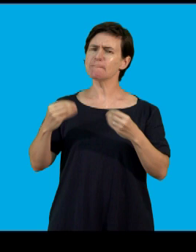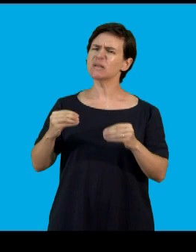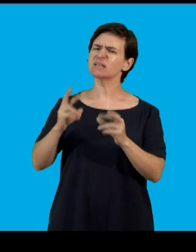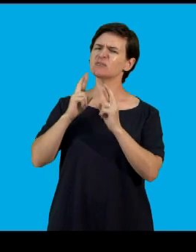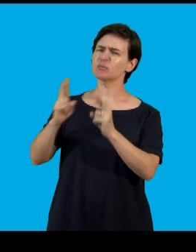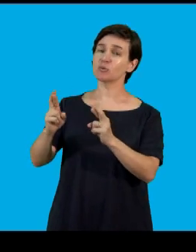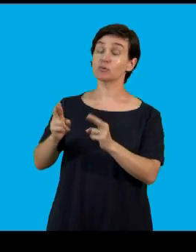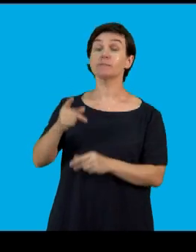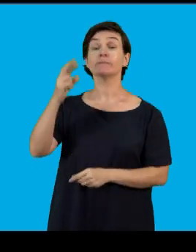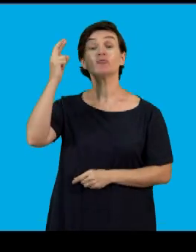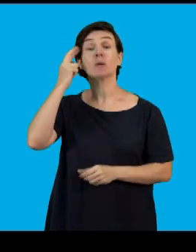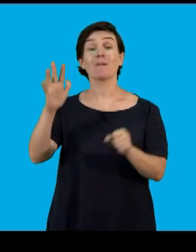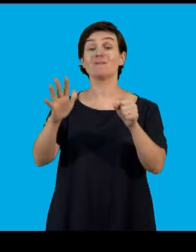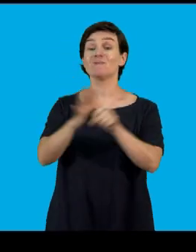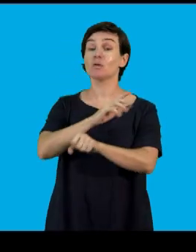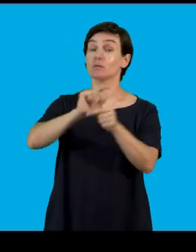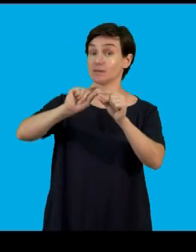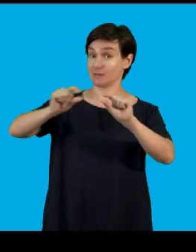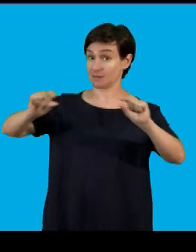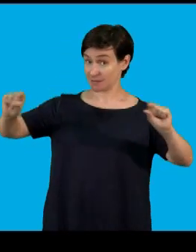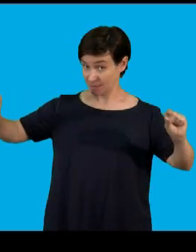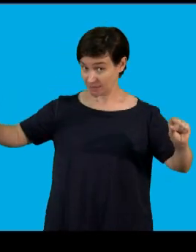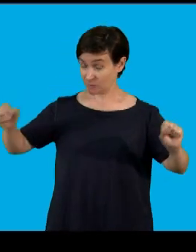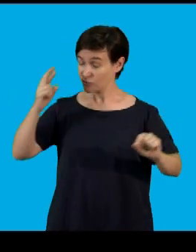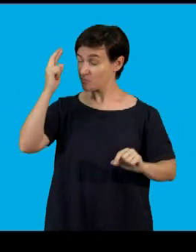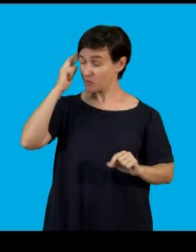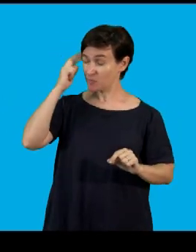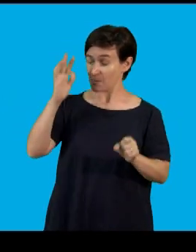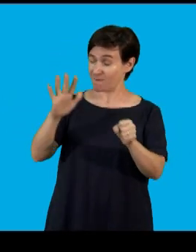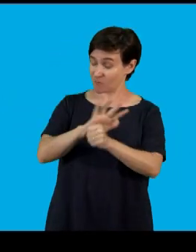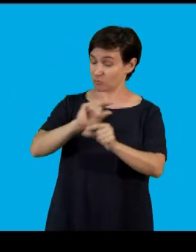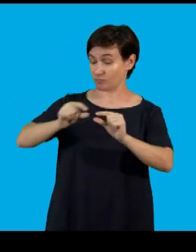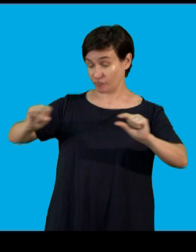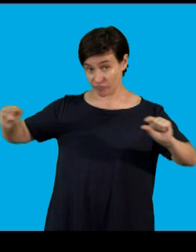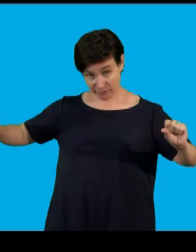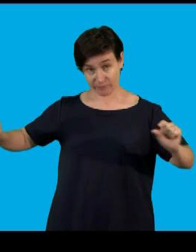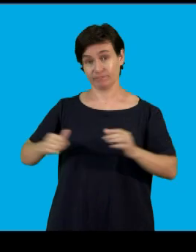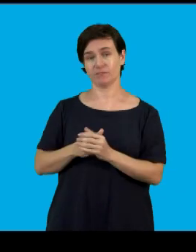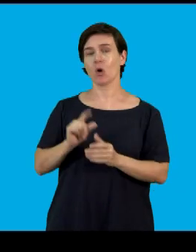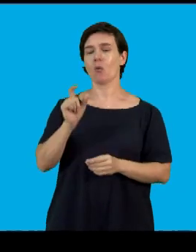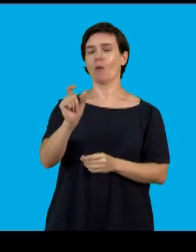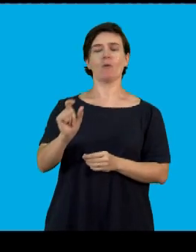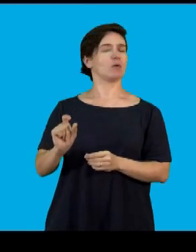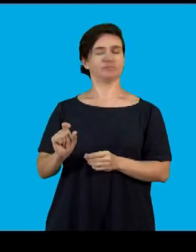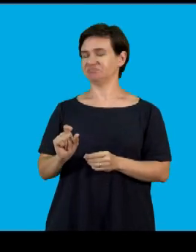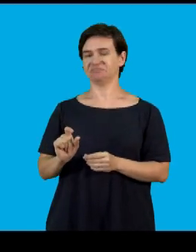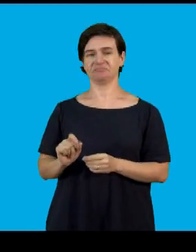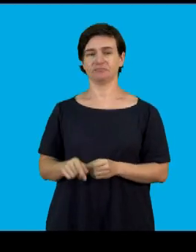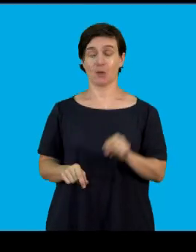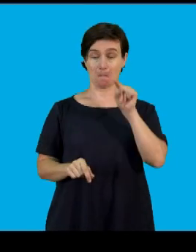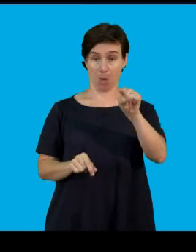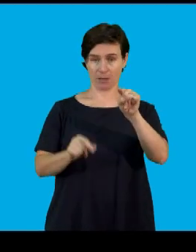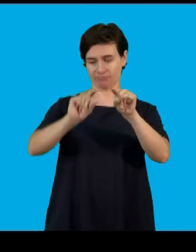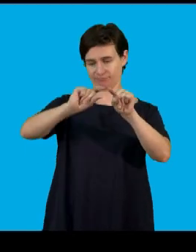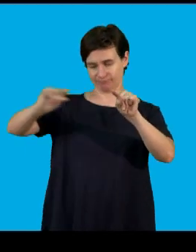reports. Full sentence, point form. Very important. Those are the principles of business studies. Full sentences,